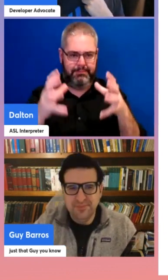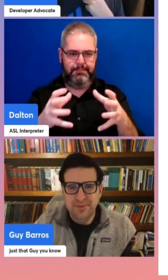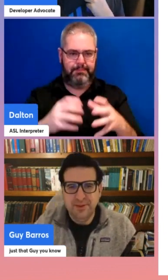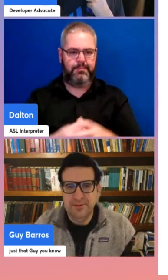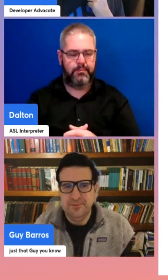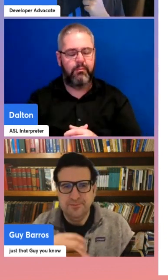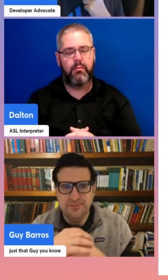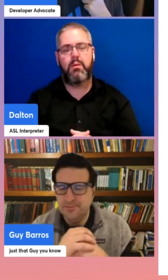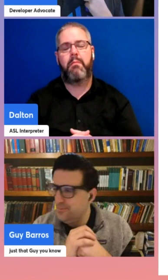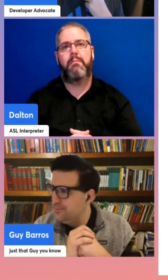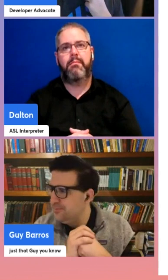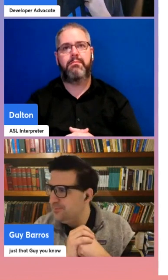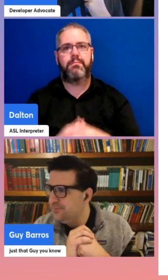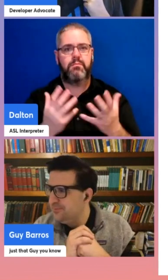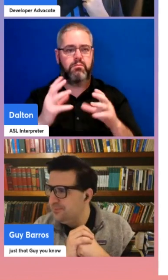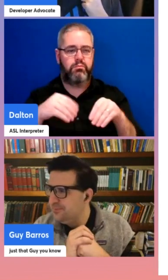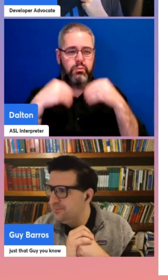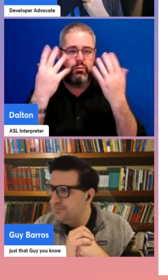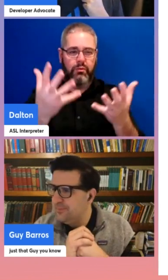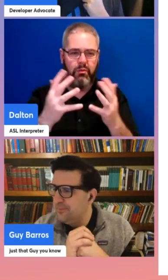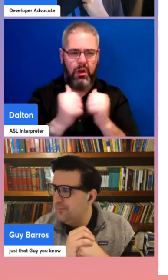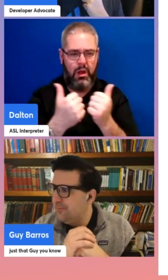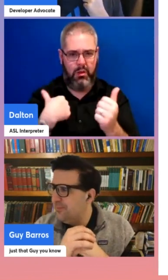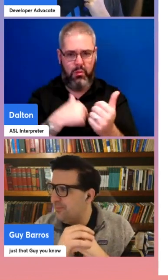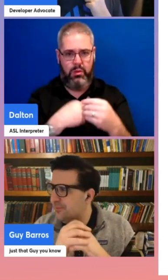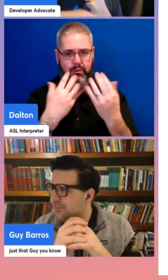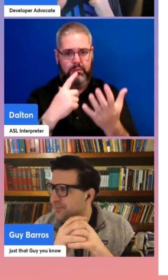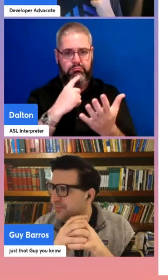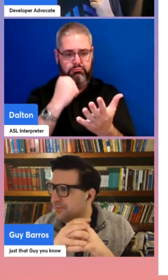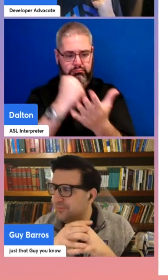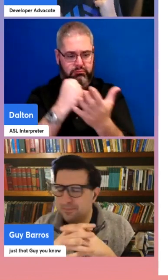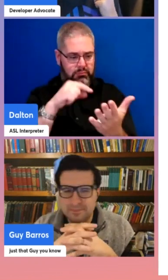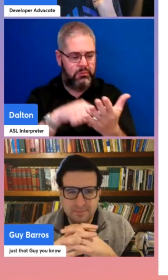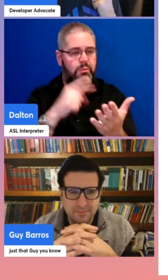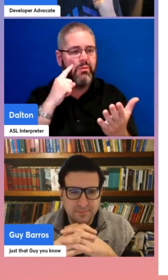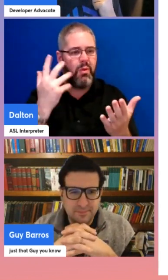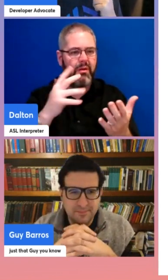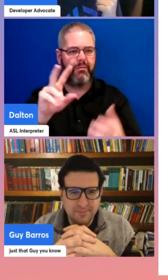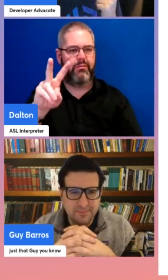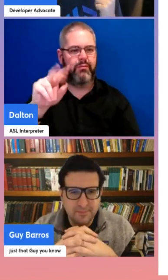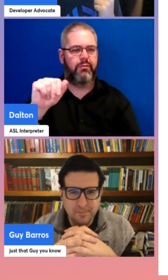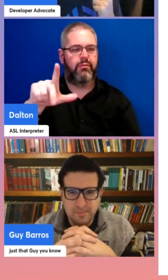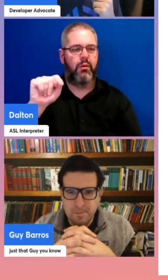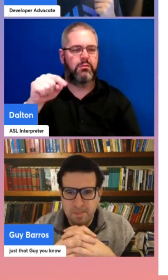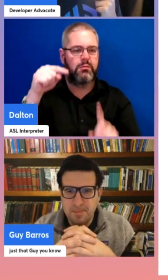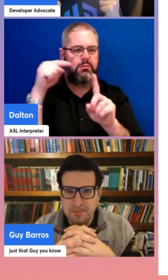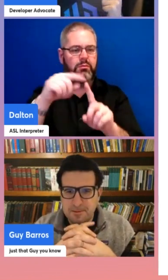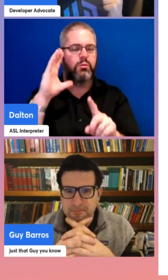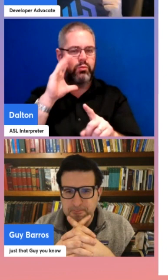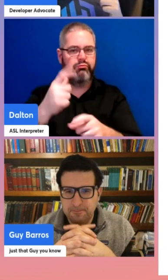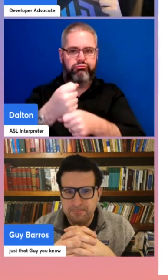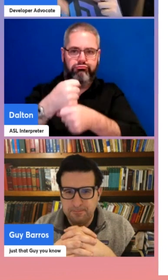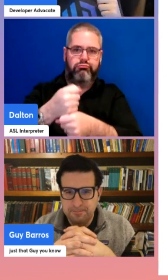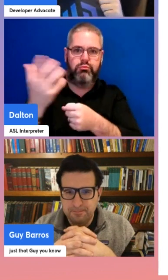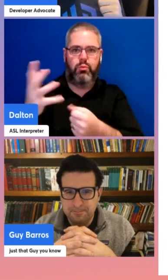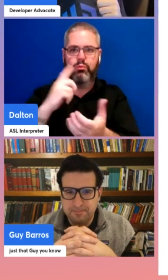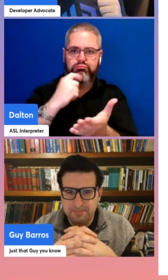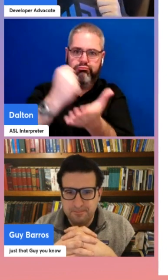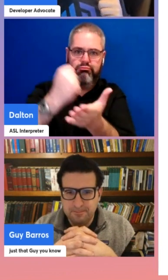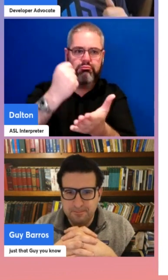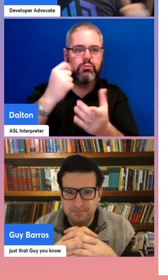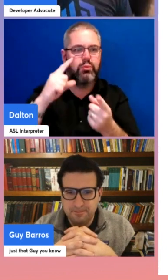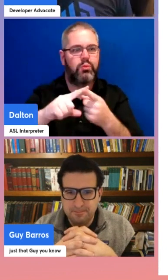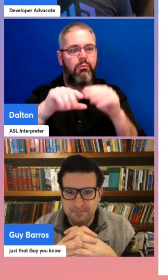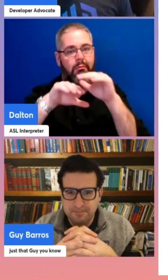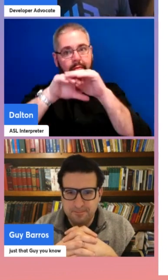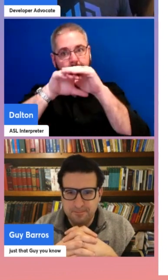of provide credentials to the Cloud SQL database, we're going to use Vault. Vault is going to dynamically generate those credentials. To get access